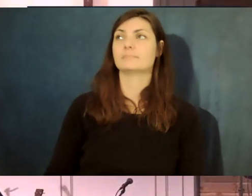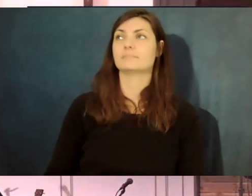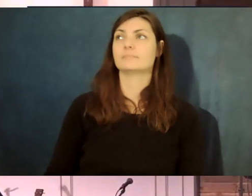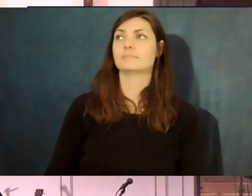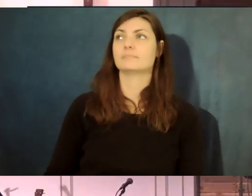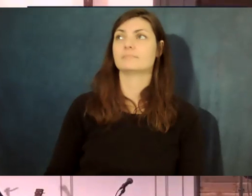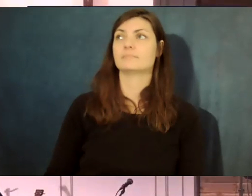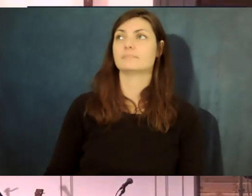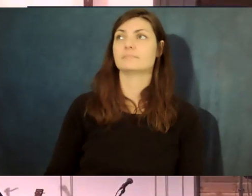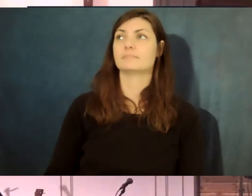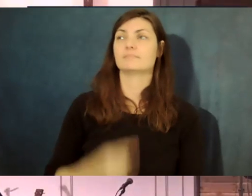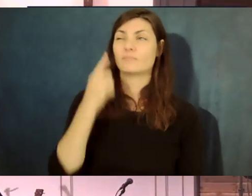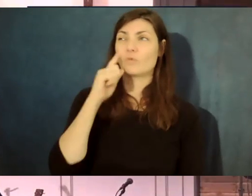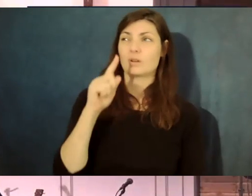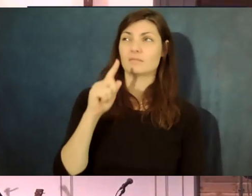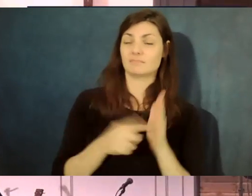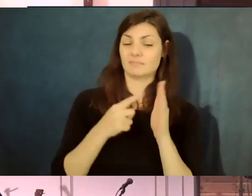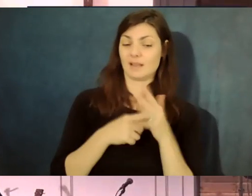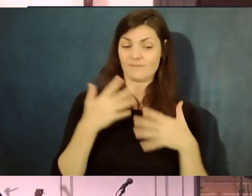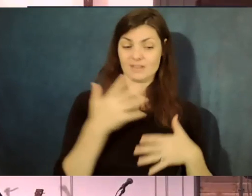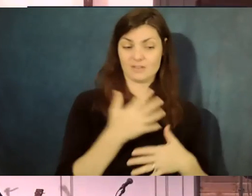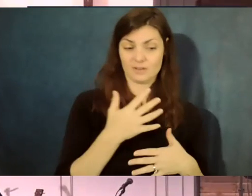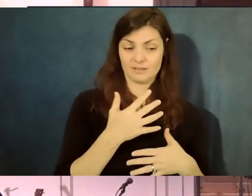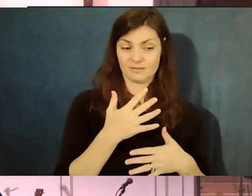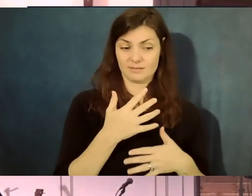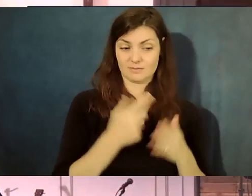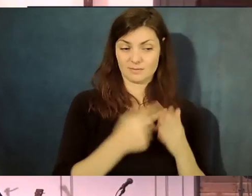for fearing what people will think more than